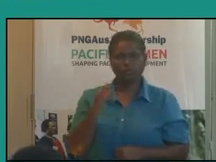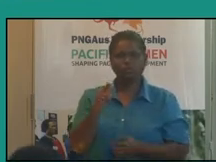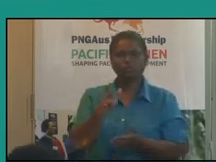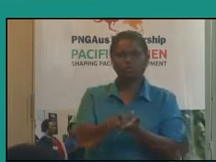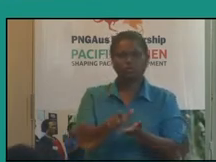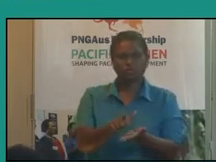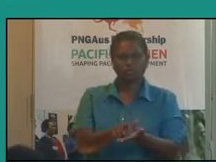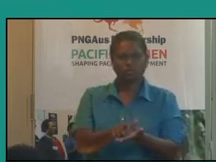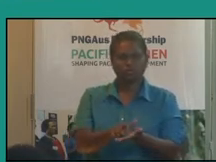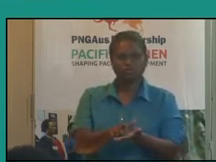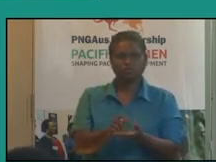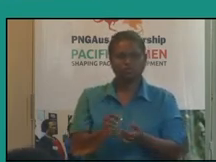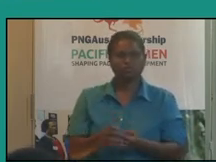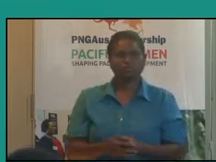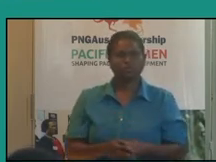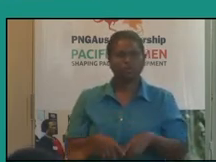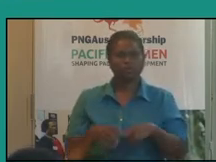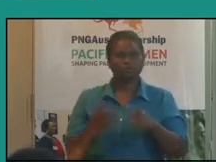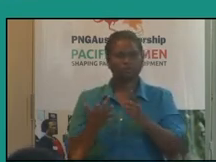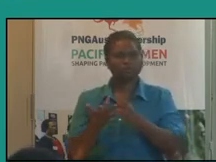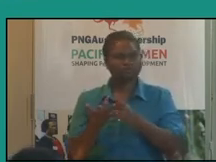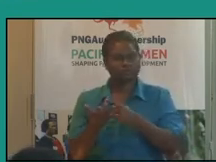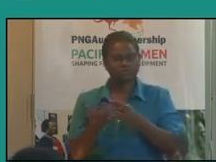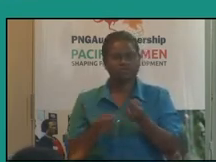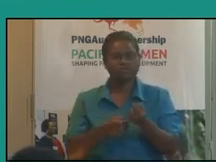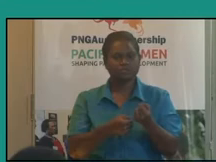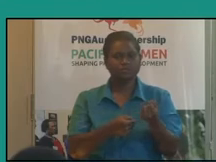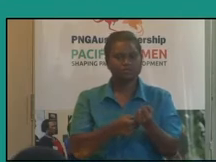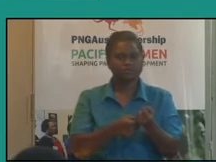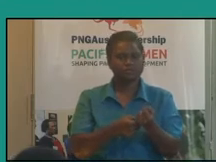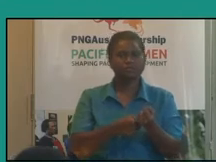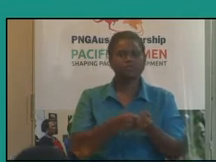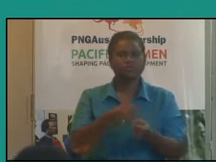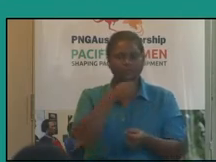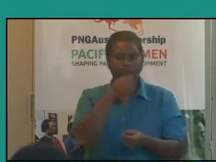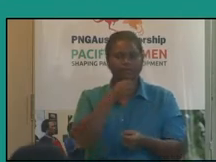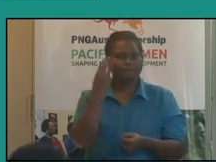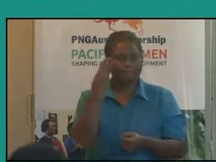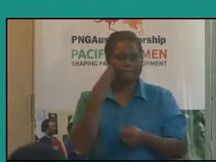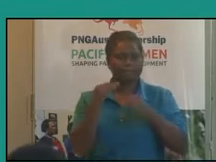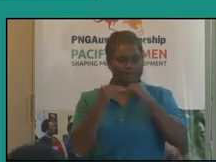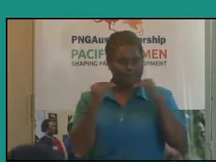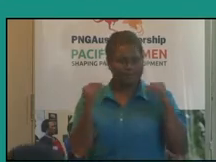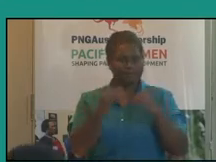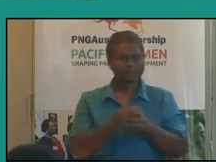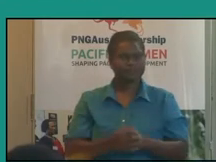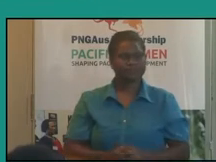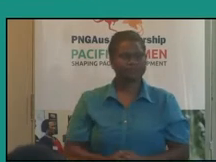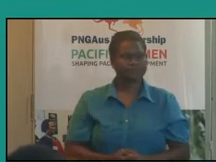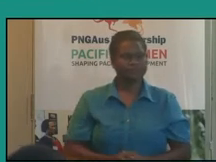political parties and other relevant legislation support gender equality as a legal obligation? Thank you, Doctor.